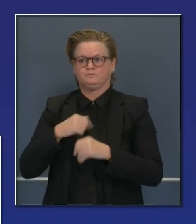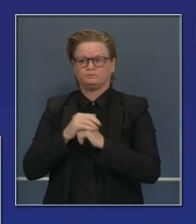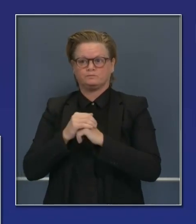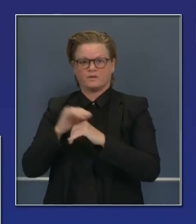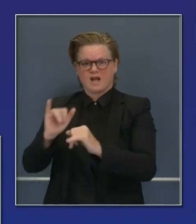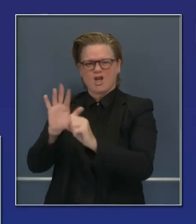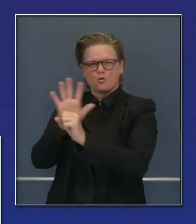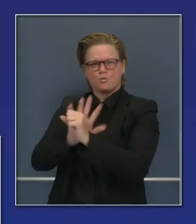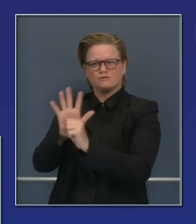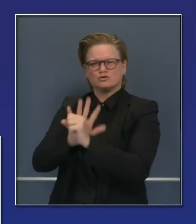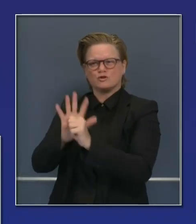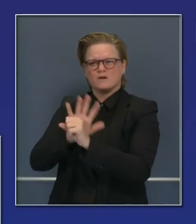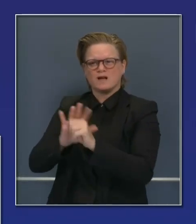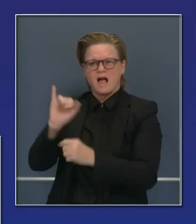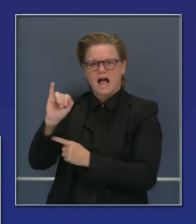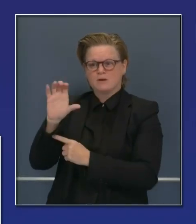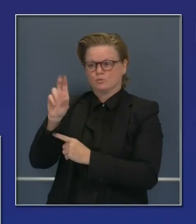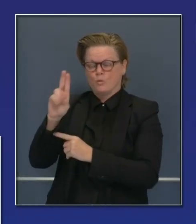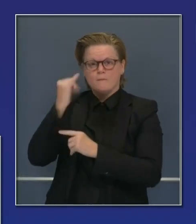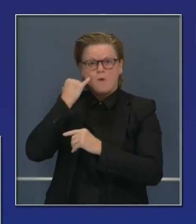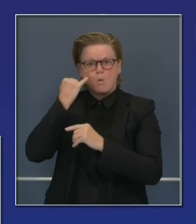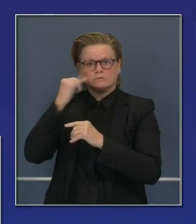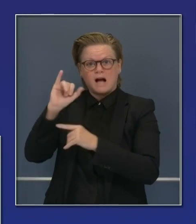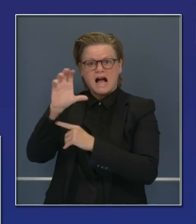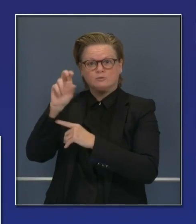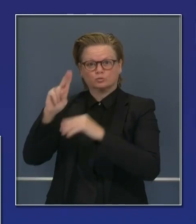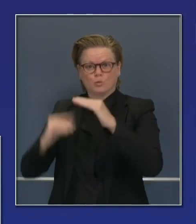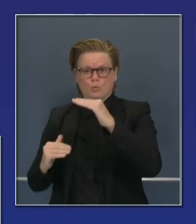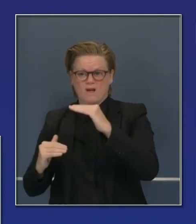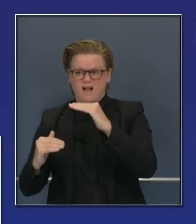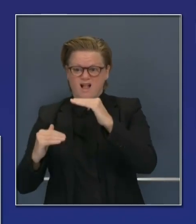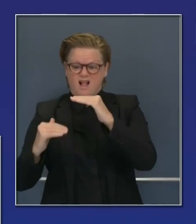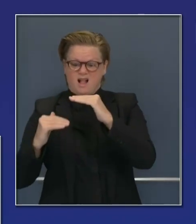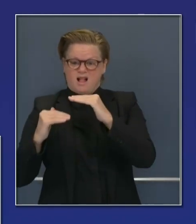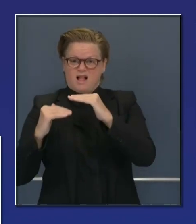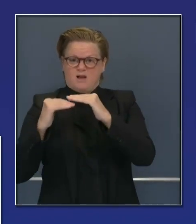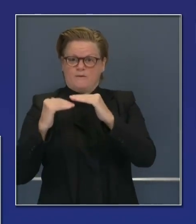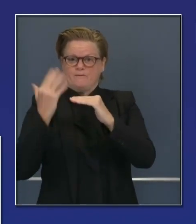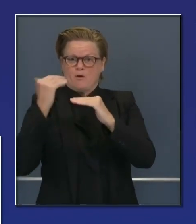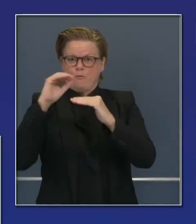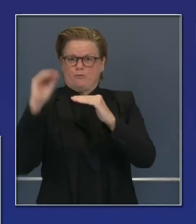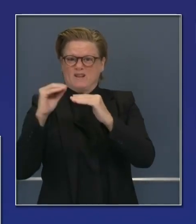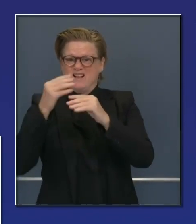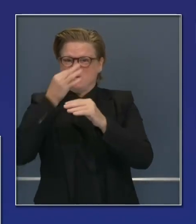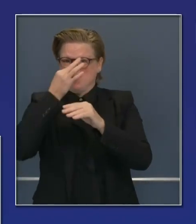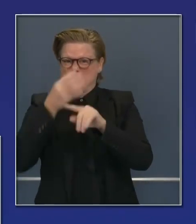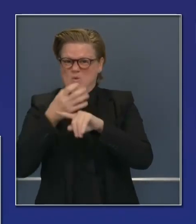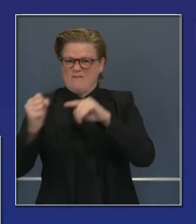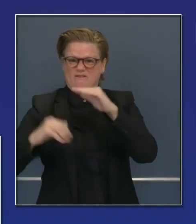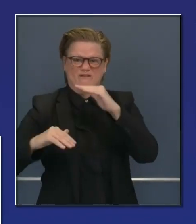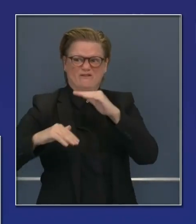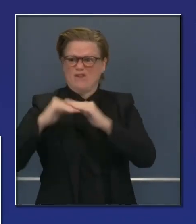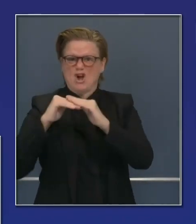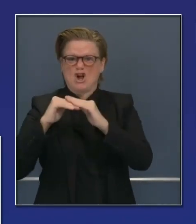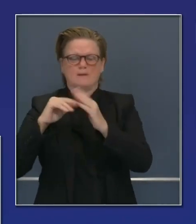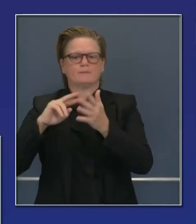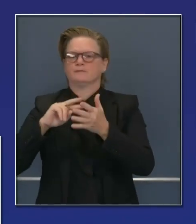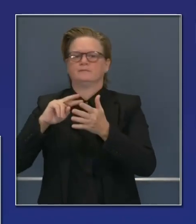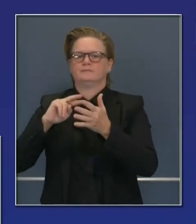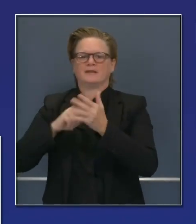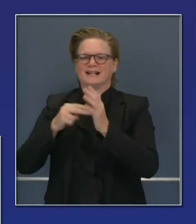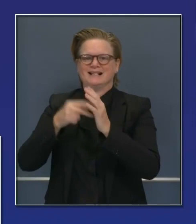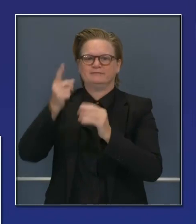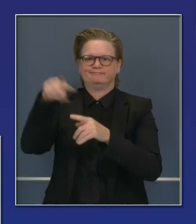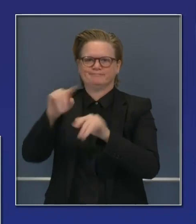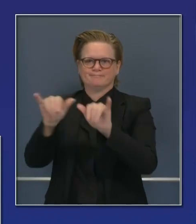15%, we are now mandating that we are implementing a stay-at-home order for 3 weeks.